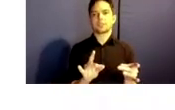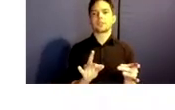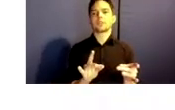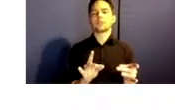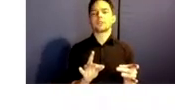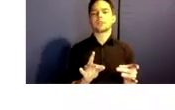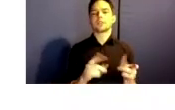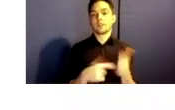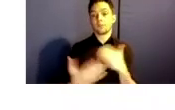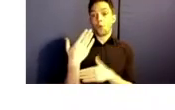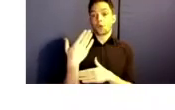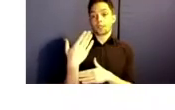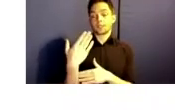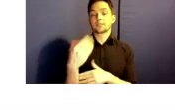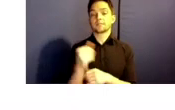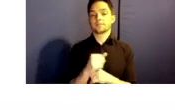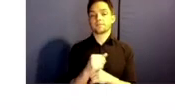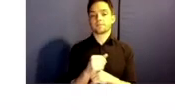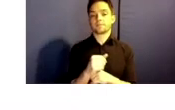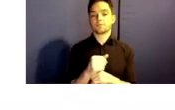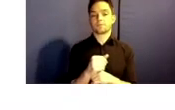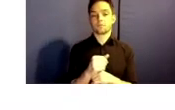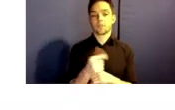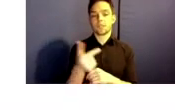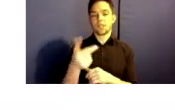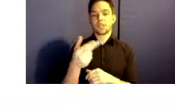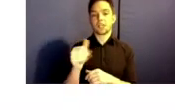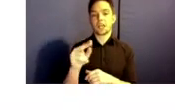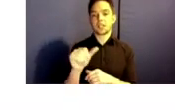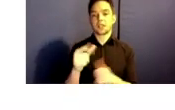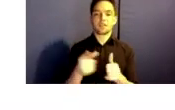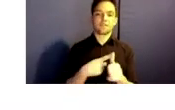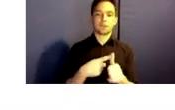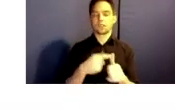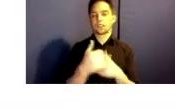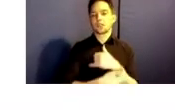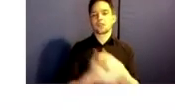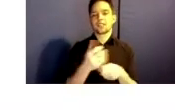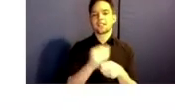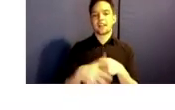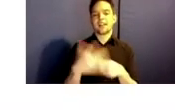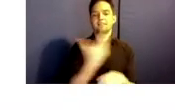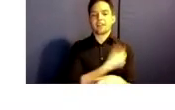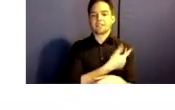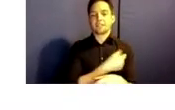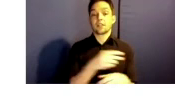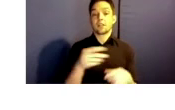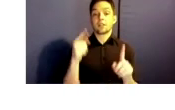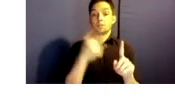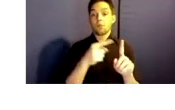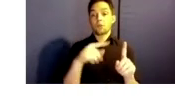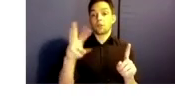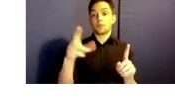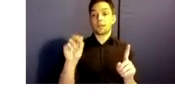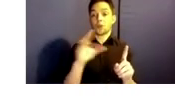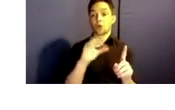this morning. Ghana is the first country getting the vaccine, but the target of WHO and of